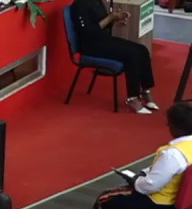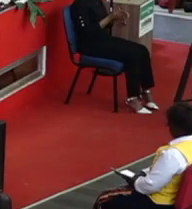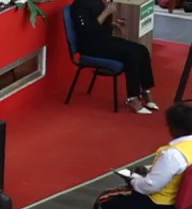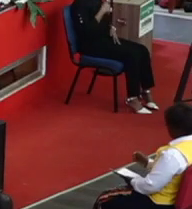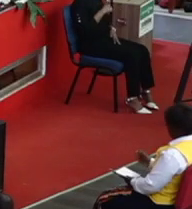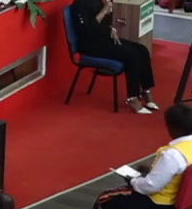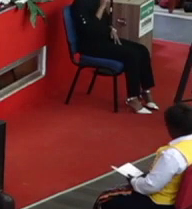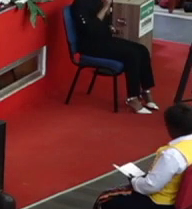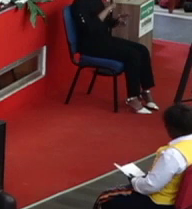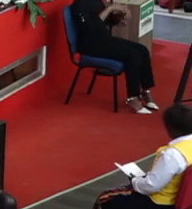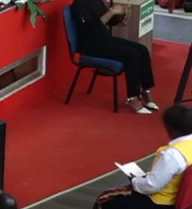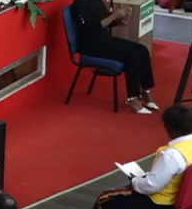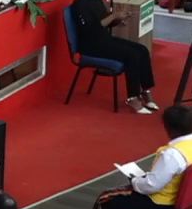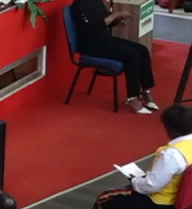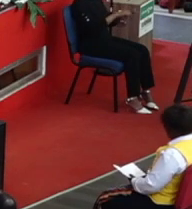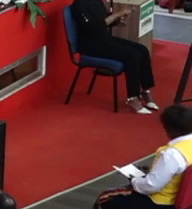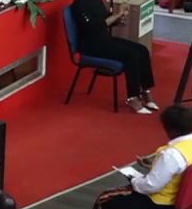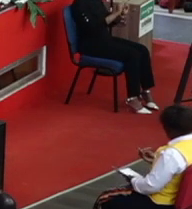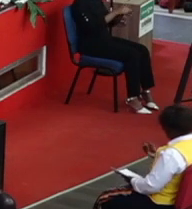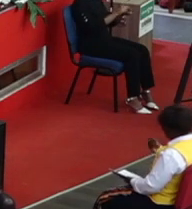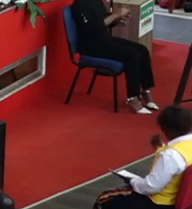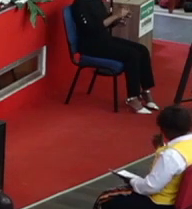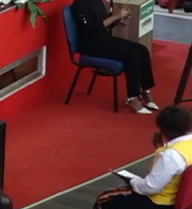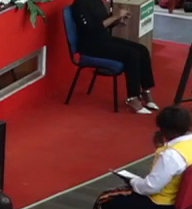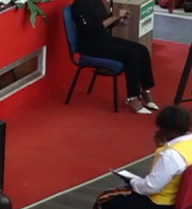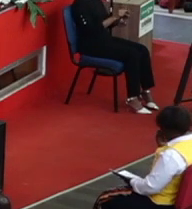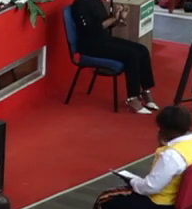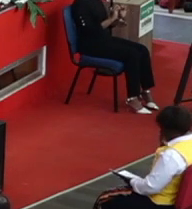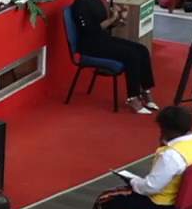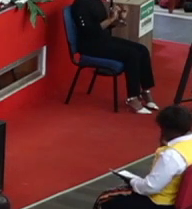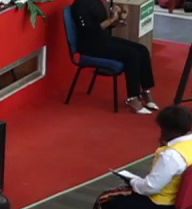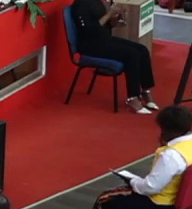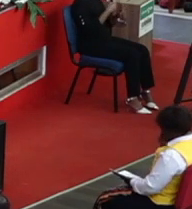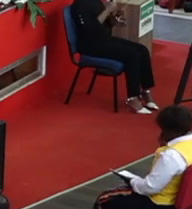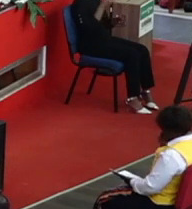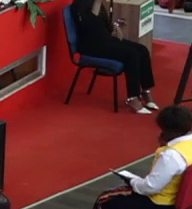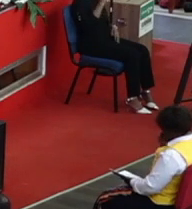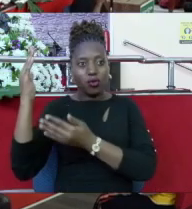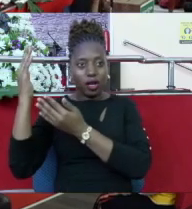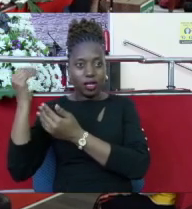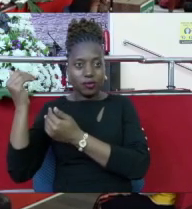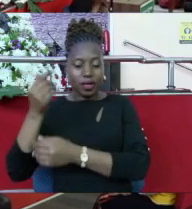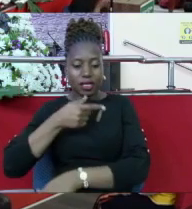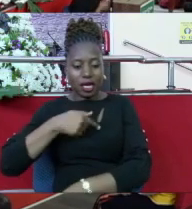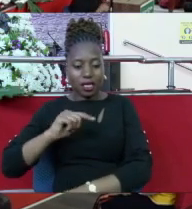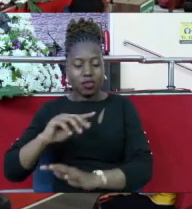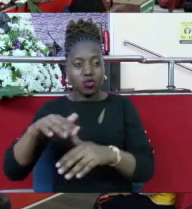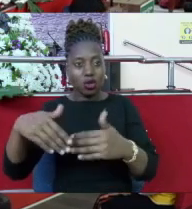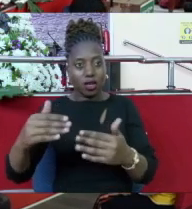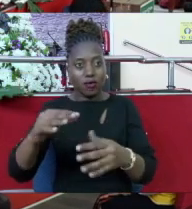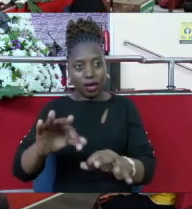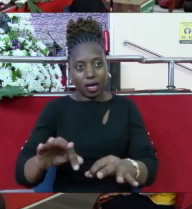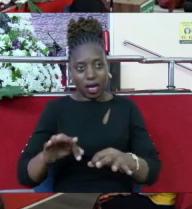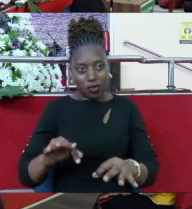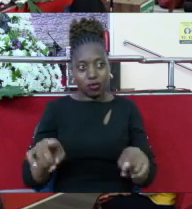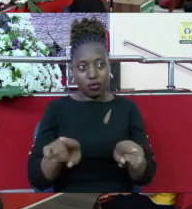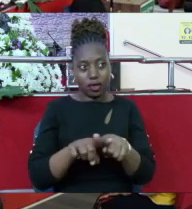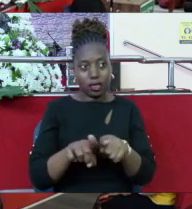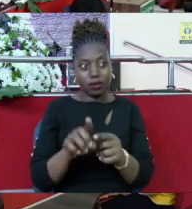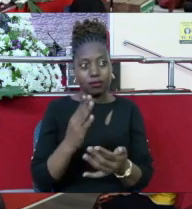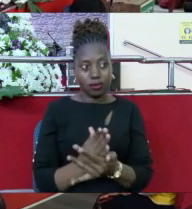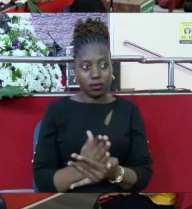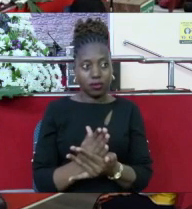the same abilities, but God will require us to give an account of them. Kama vile katika hii hadithi ama